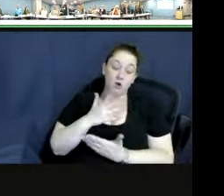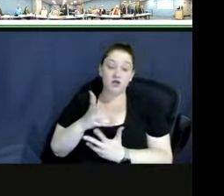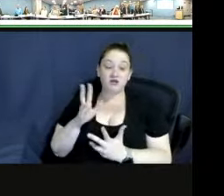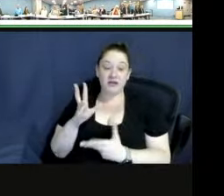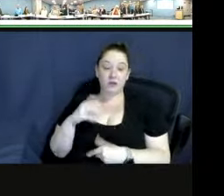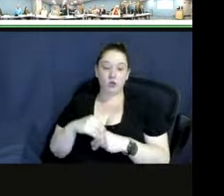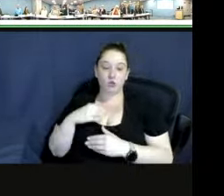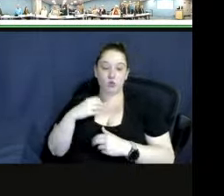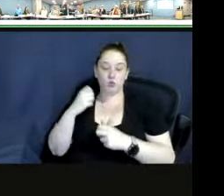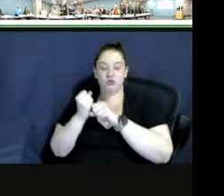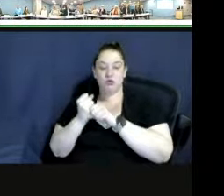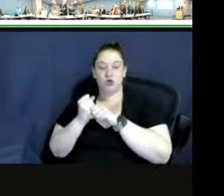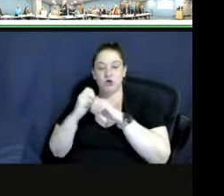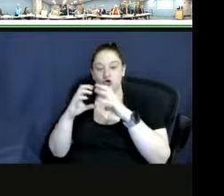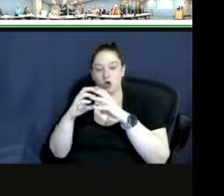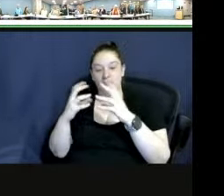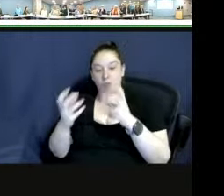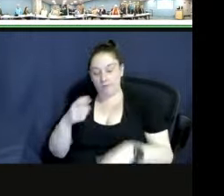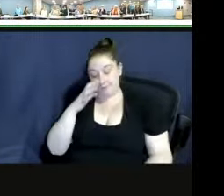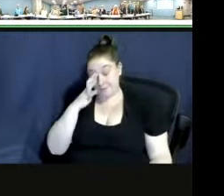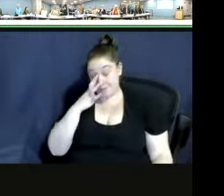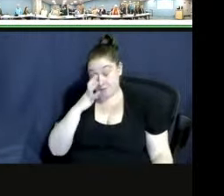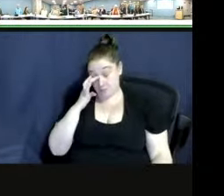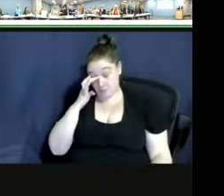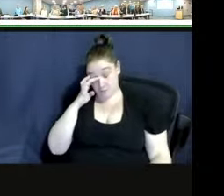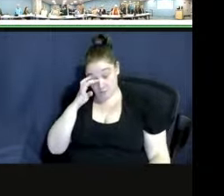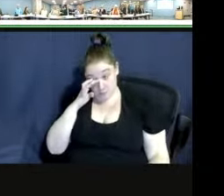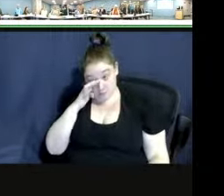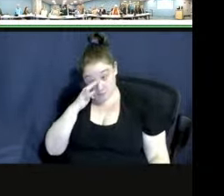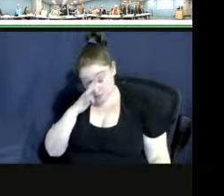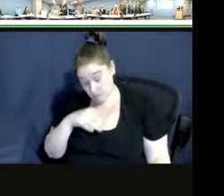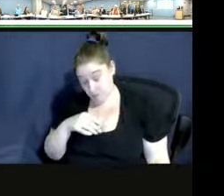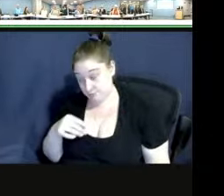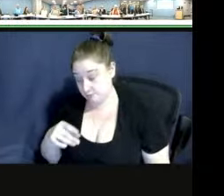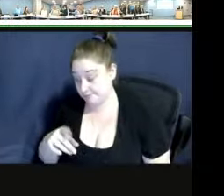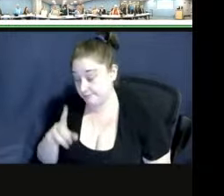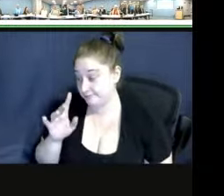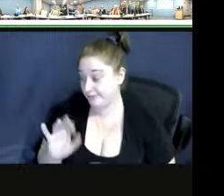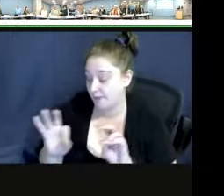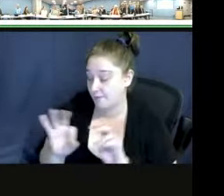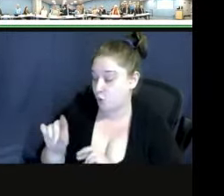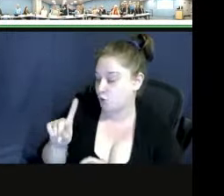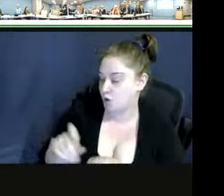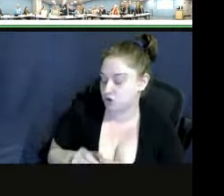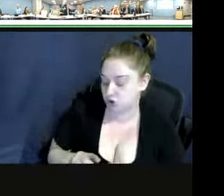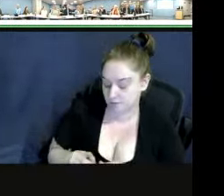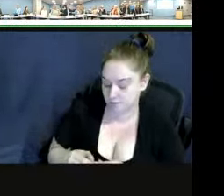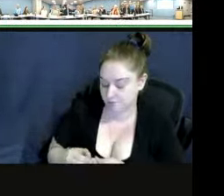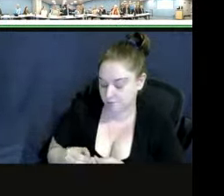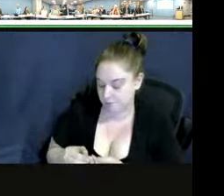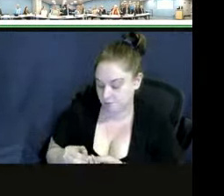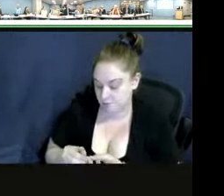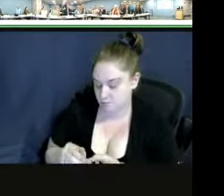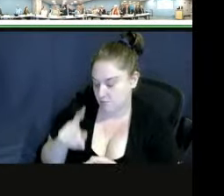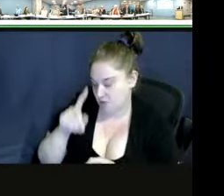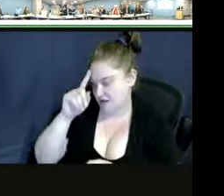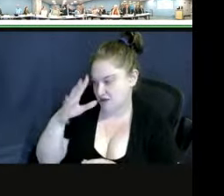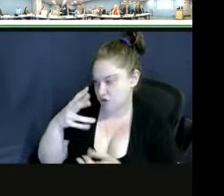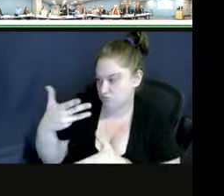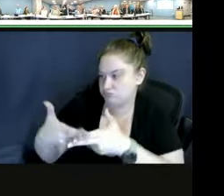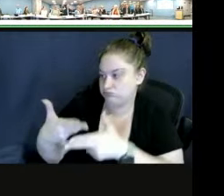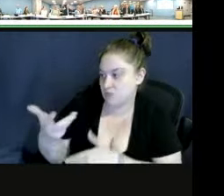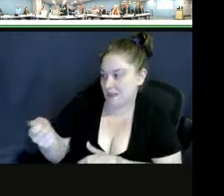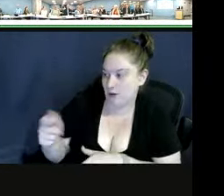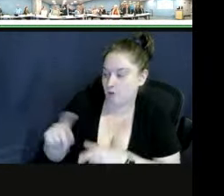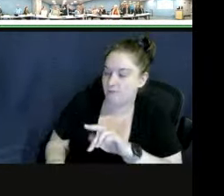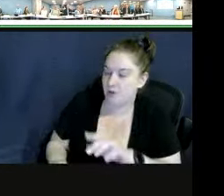softball. Josh, just an important point for Mayor and Council to be aware. I think you kind of touched it, but this would